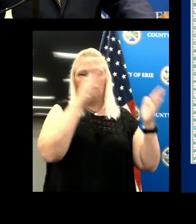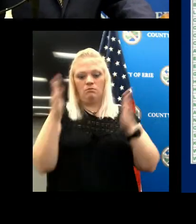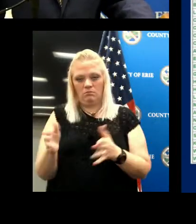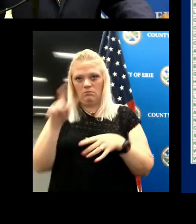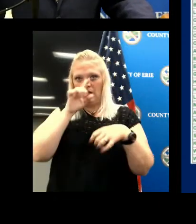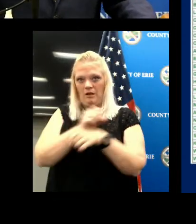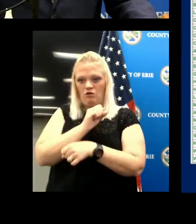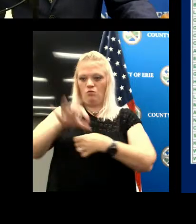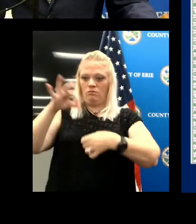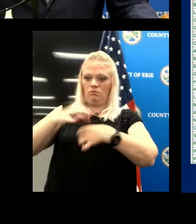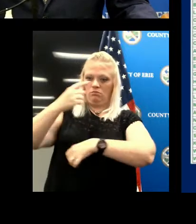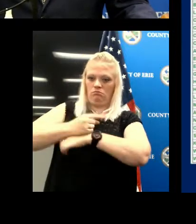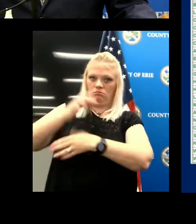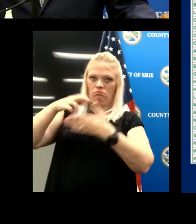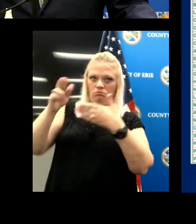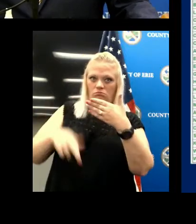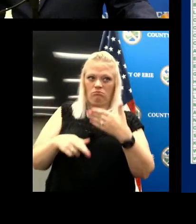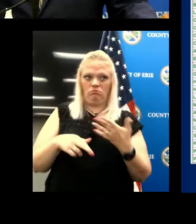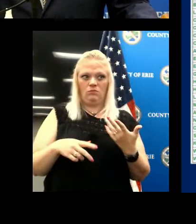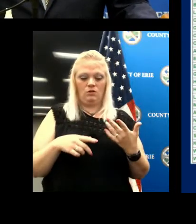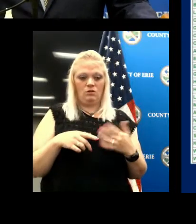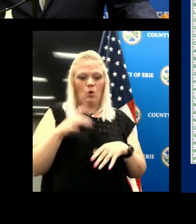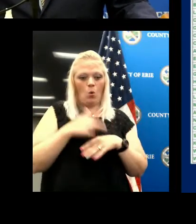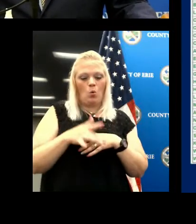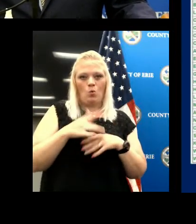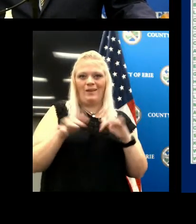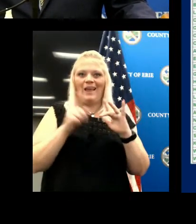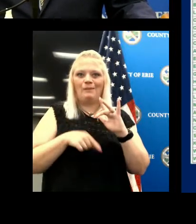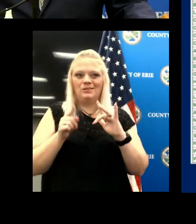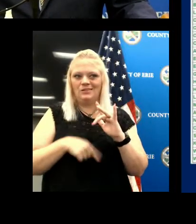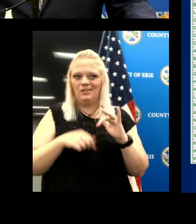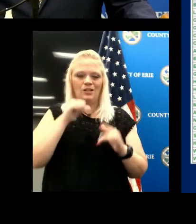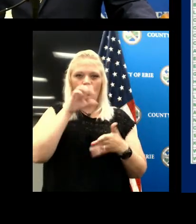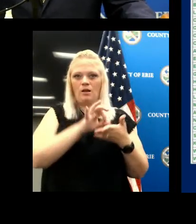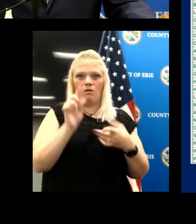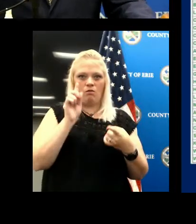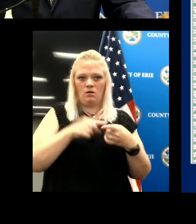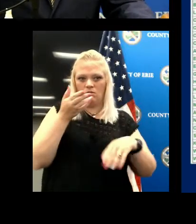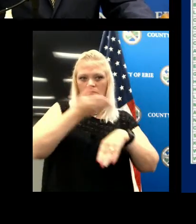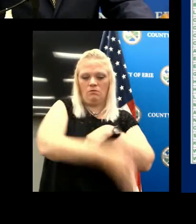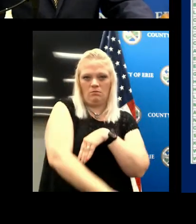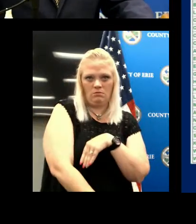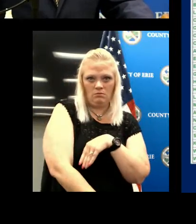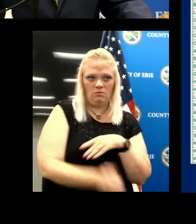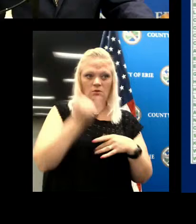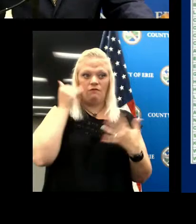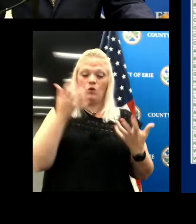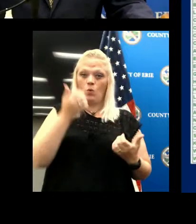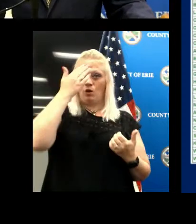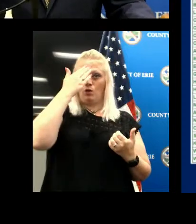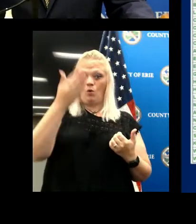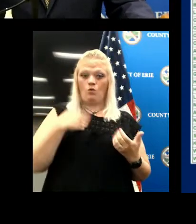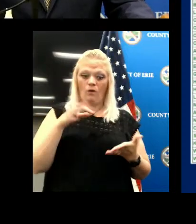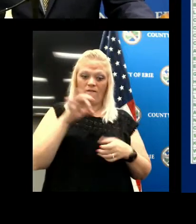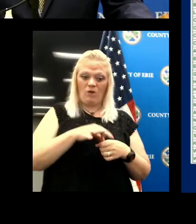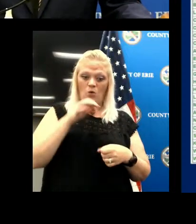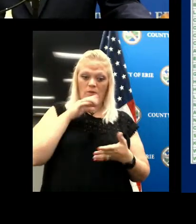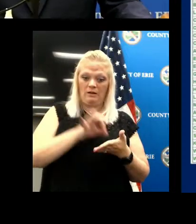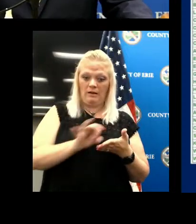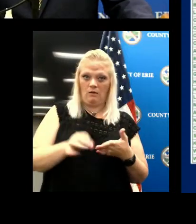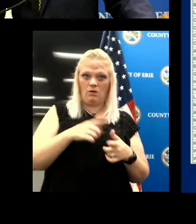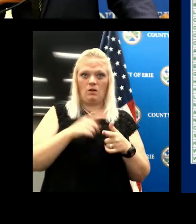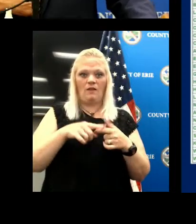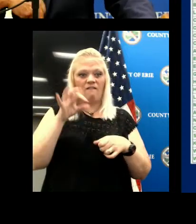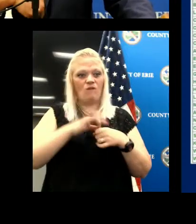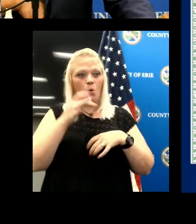Day results. Absentee mail-in ballots are not counted until days afterwards. So if you want to know that your vote's been counted on Election Day, vote early